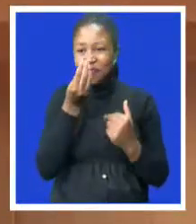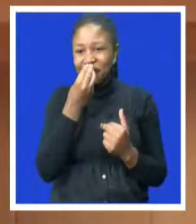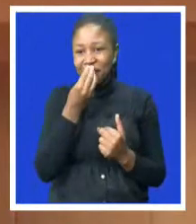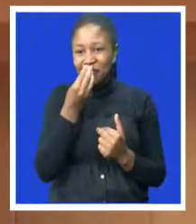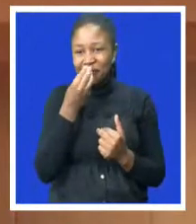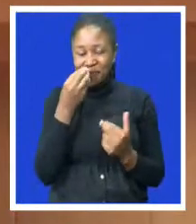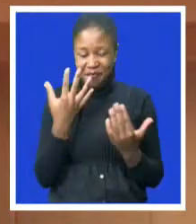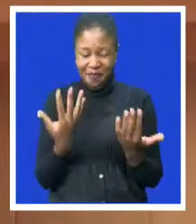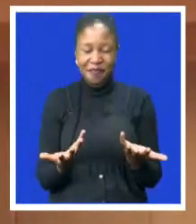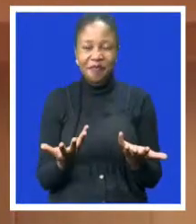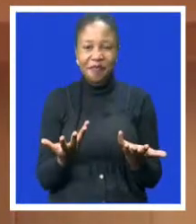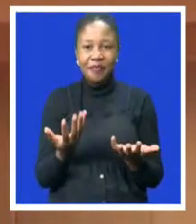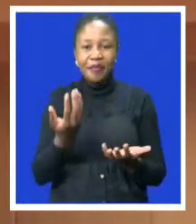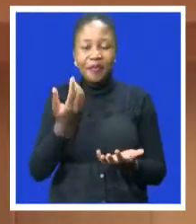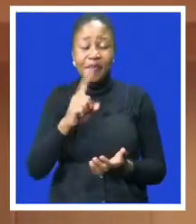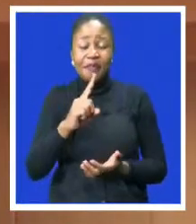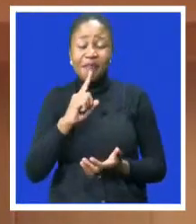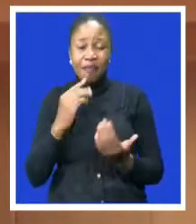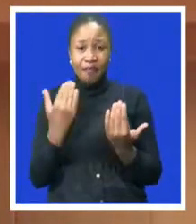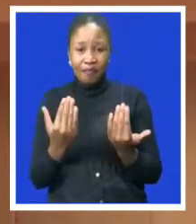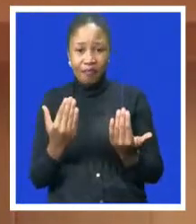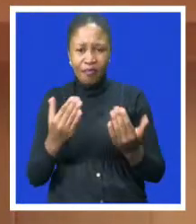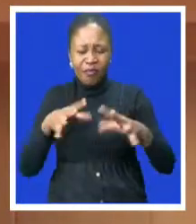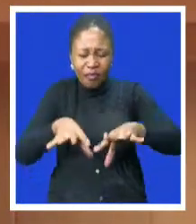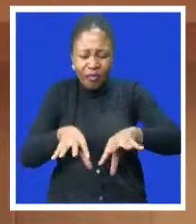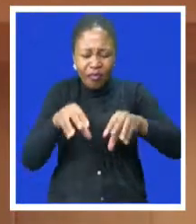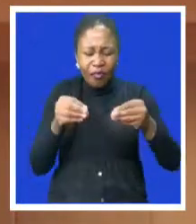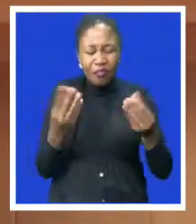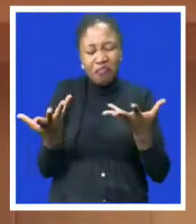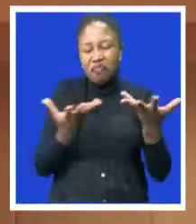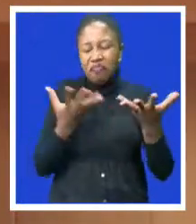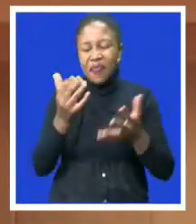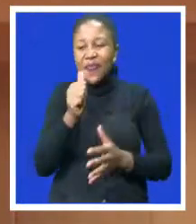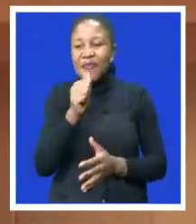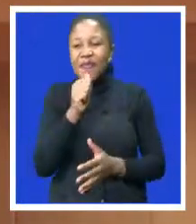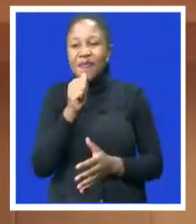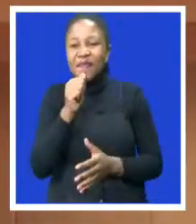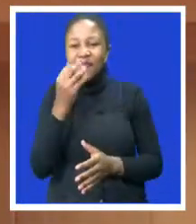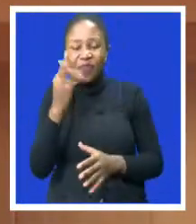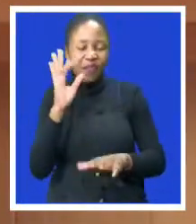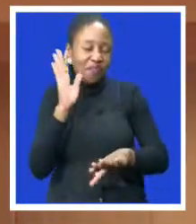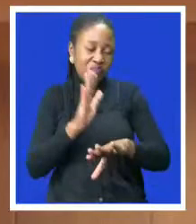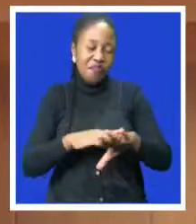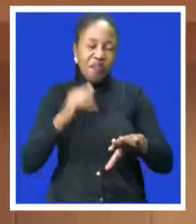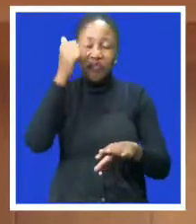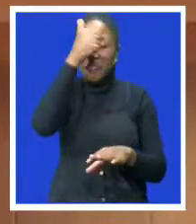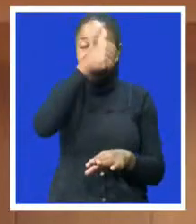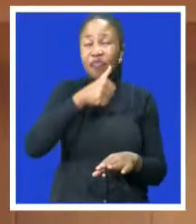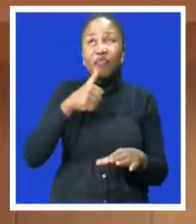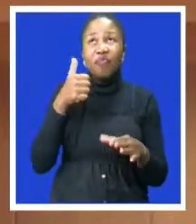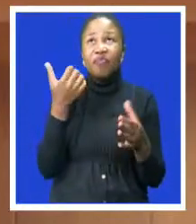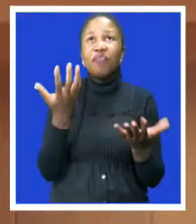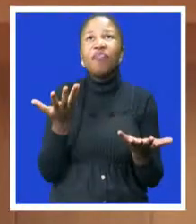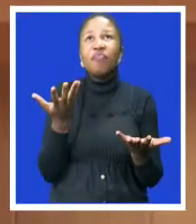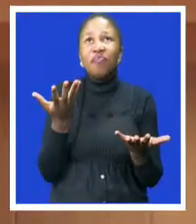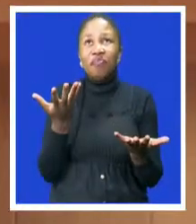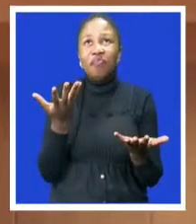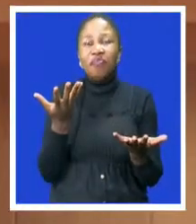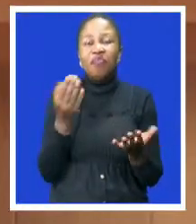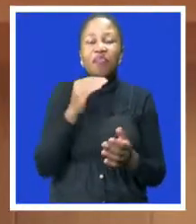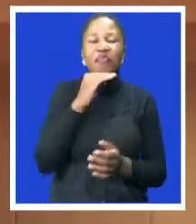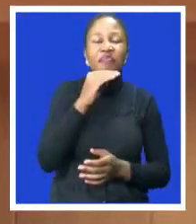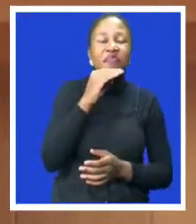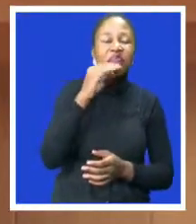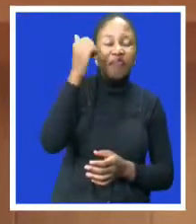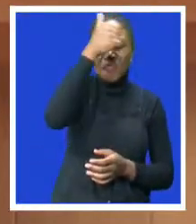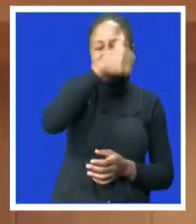So God made sure that there is water. He provides water for some animals to live there.